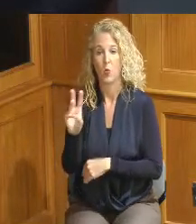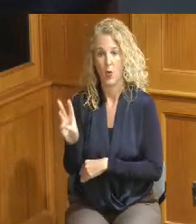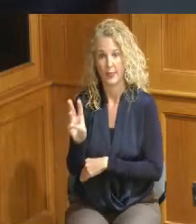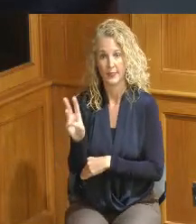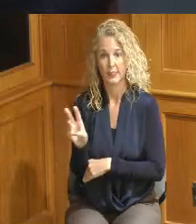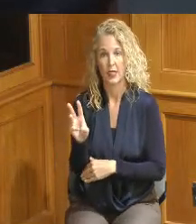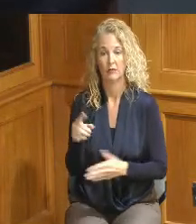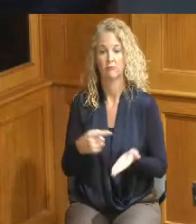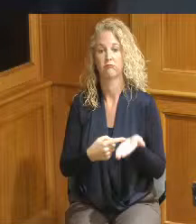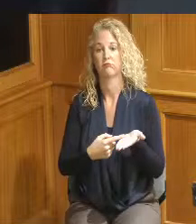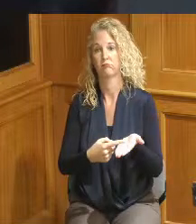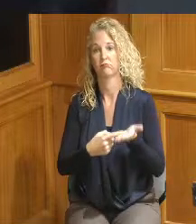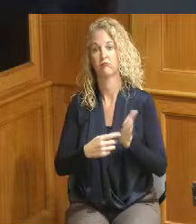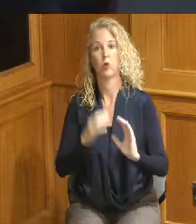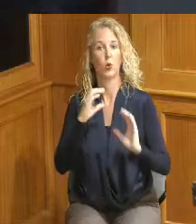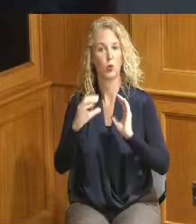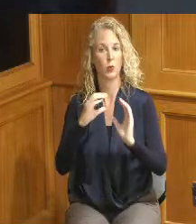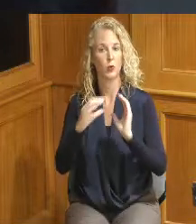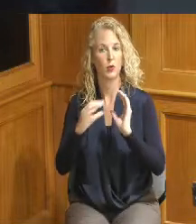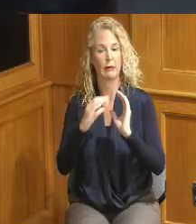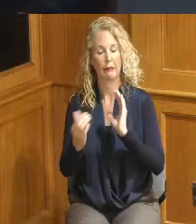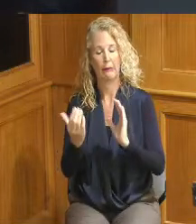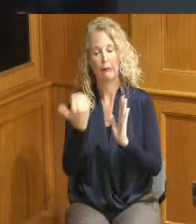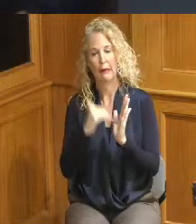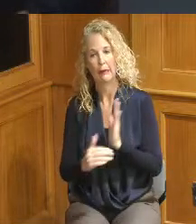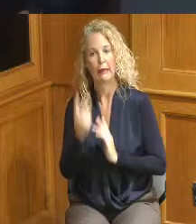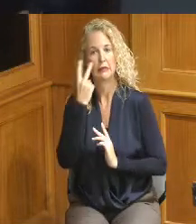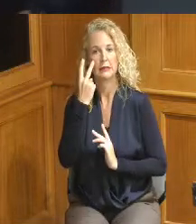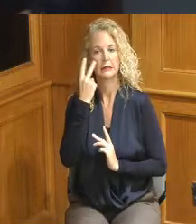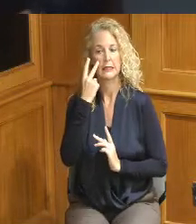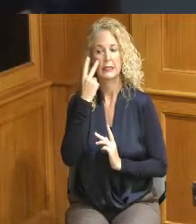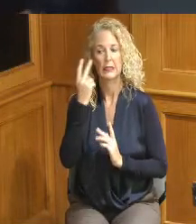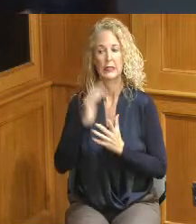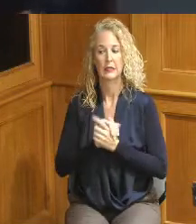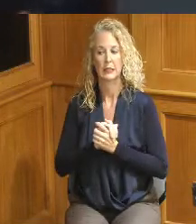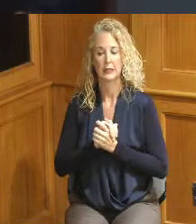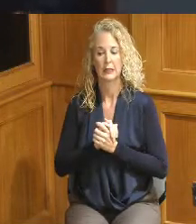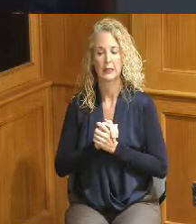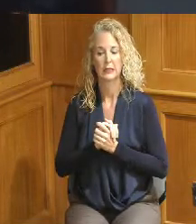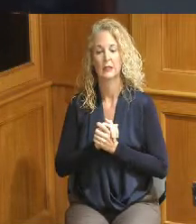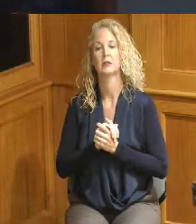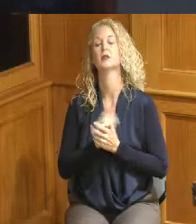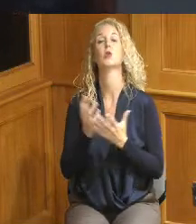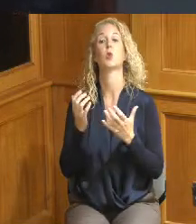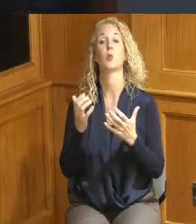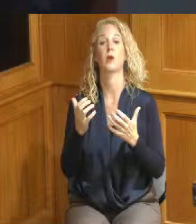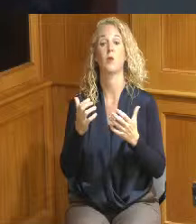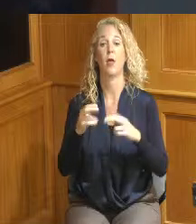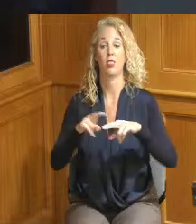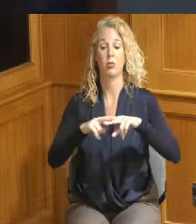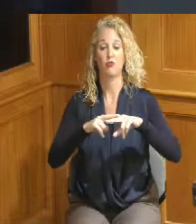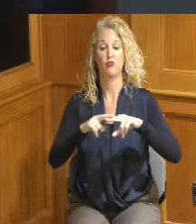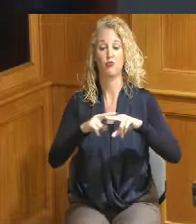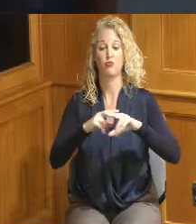started communicating with the incident command again. Our goal was to stabilize the car.